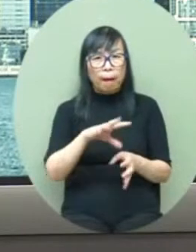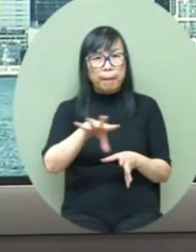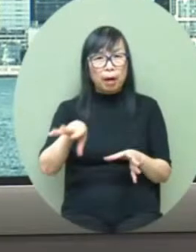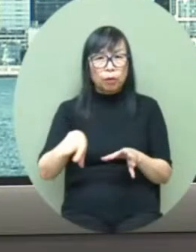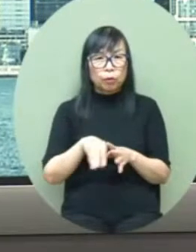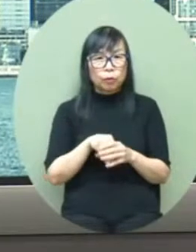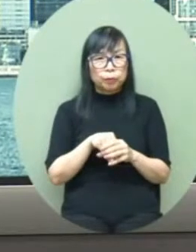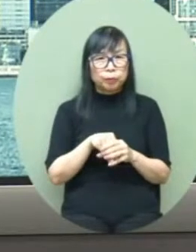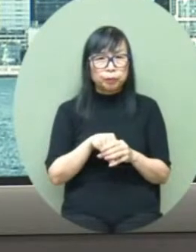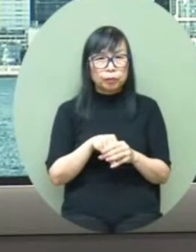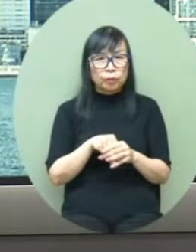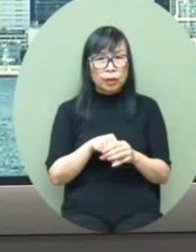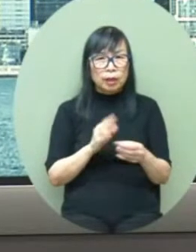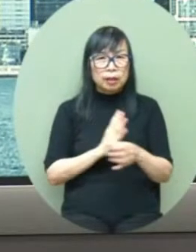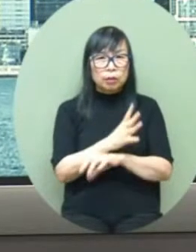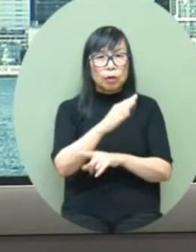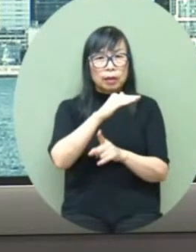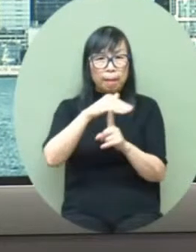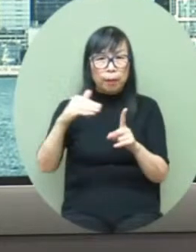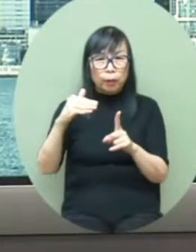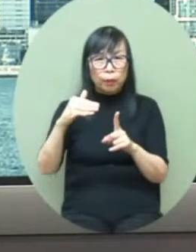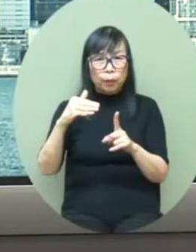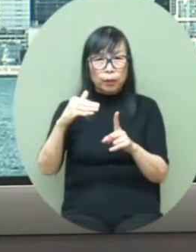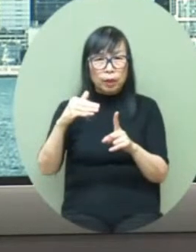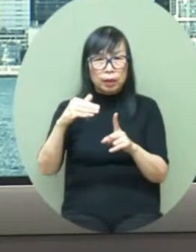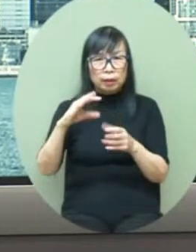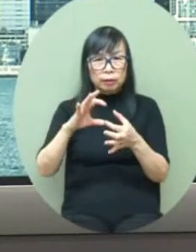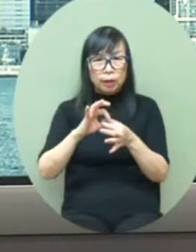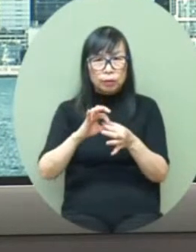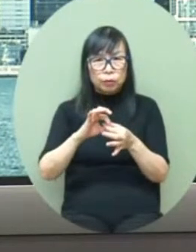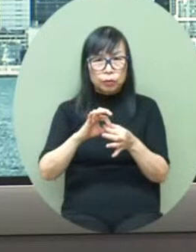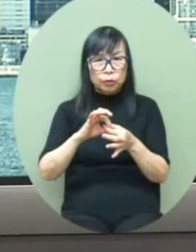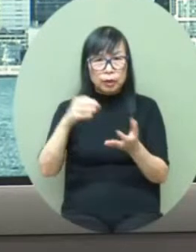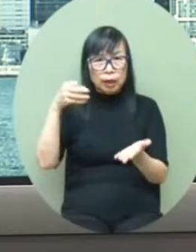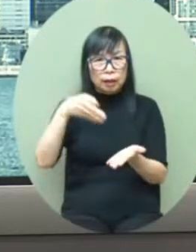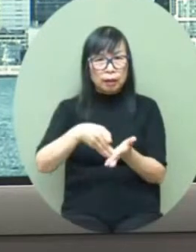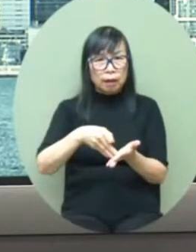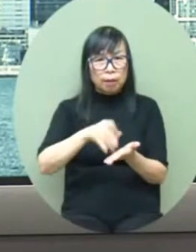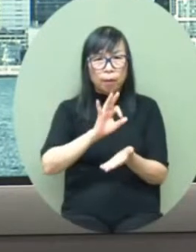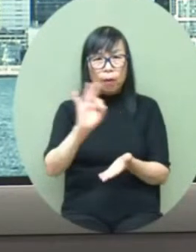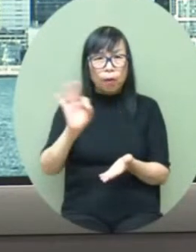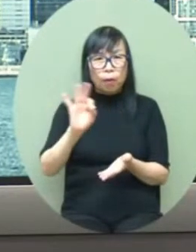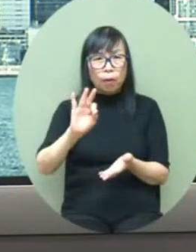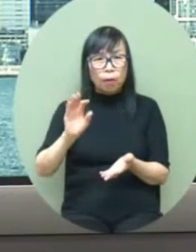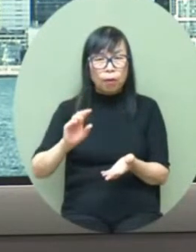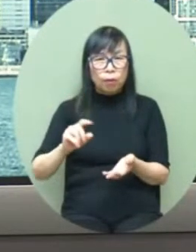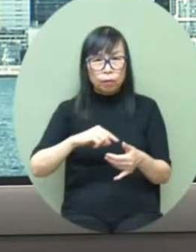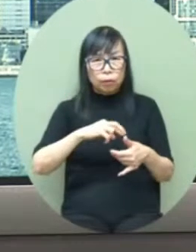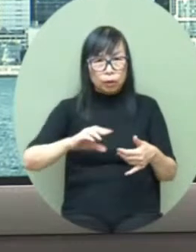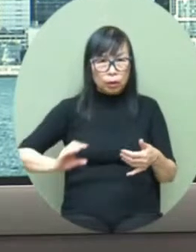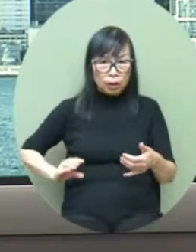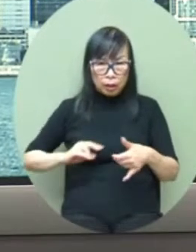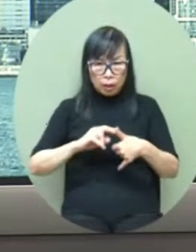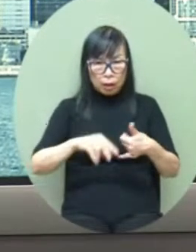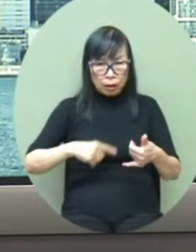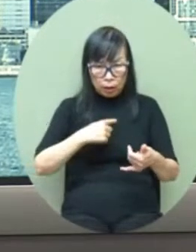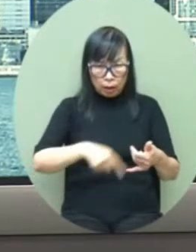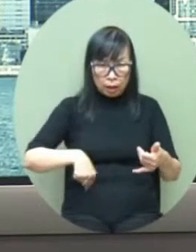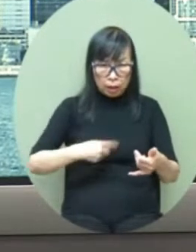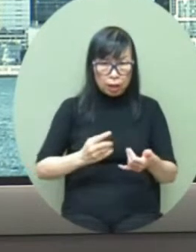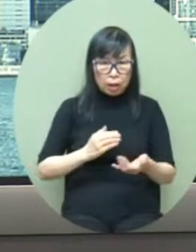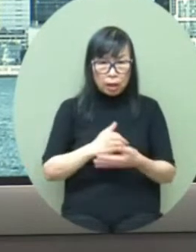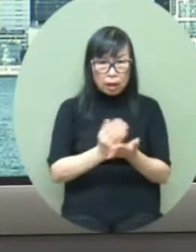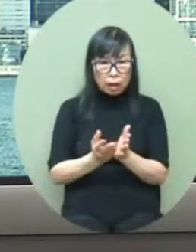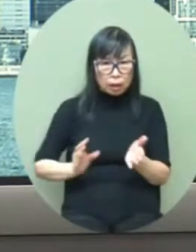under the centralized organ donation register. Over half of the cancellations involve cases that